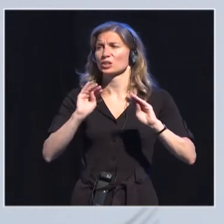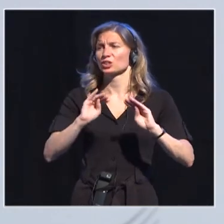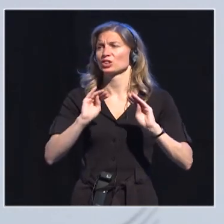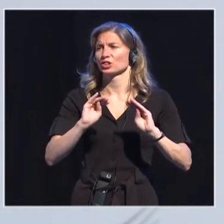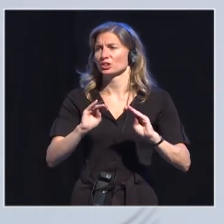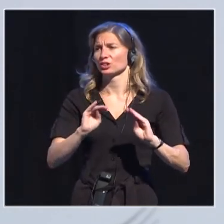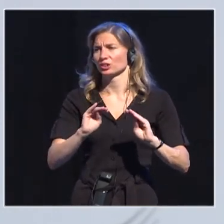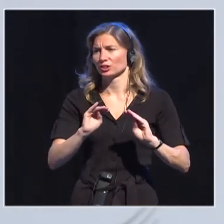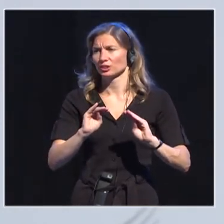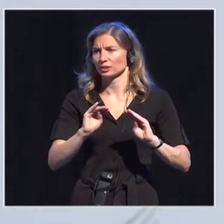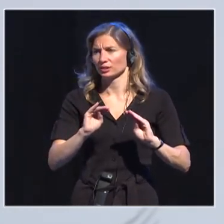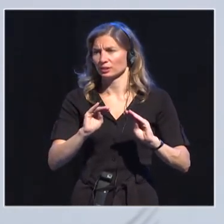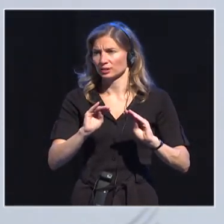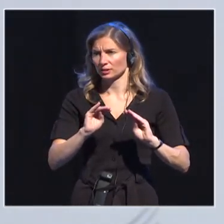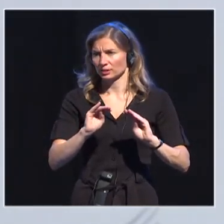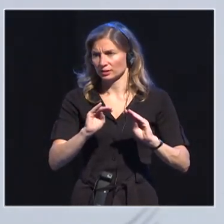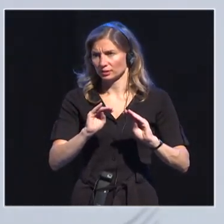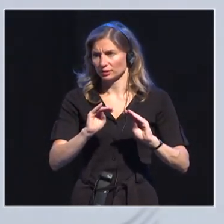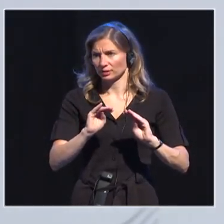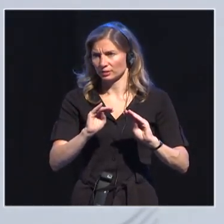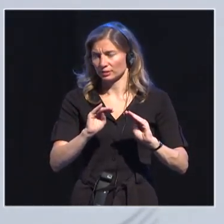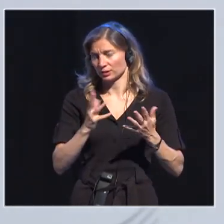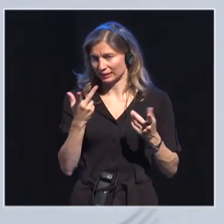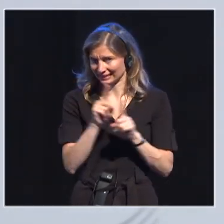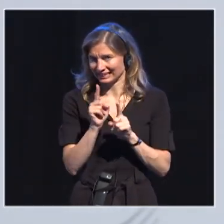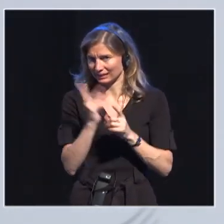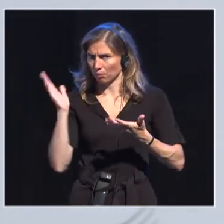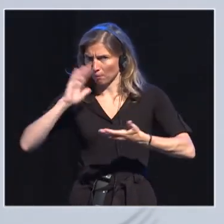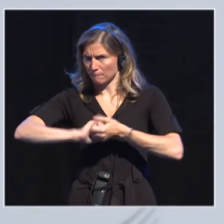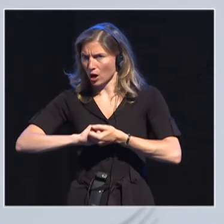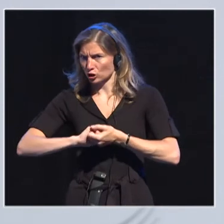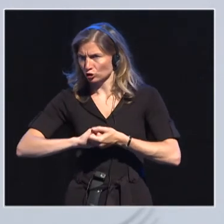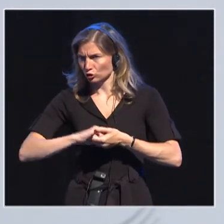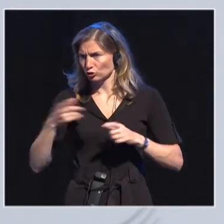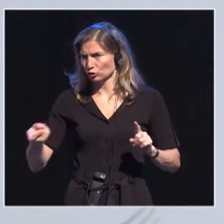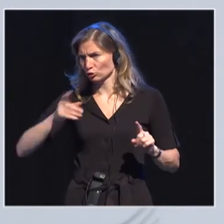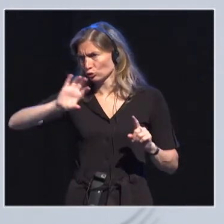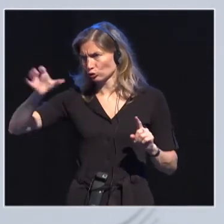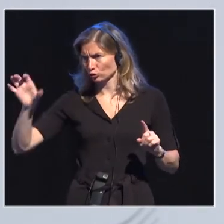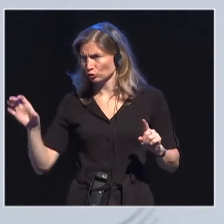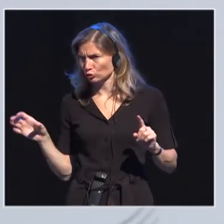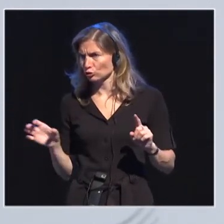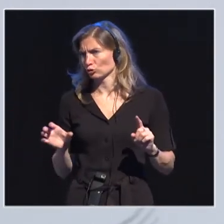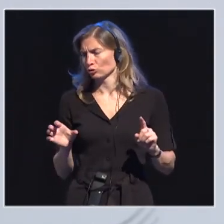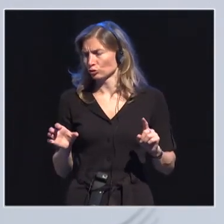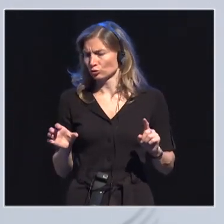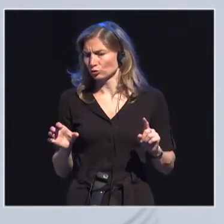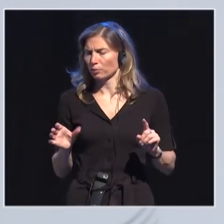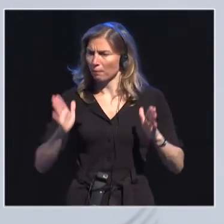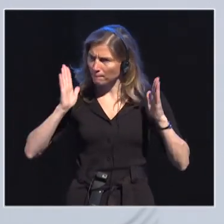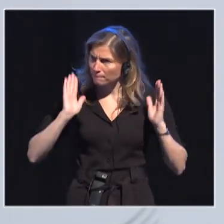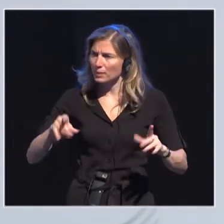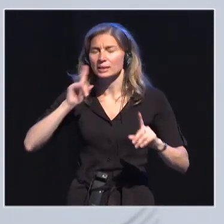that opportunity is in our partner countries. And there I would say we need to aim high. I mean,